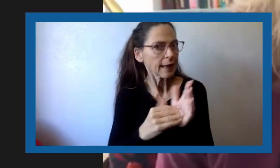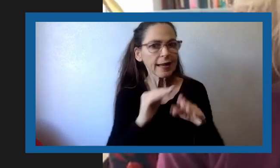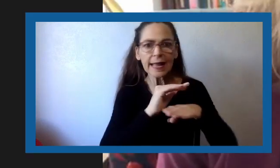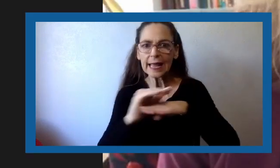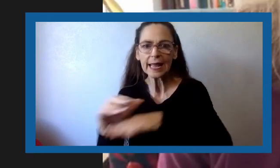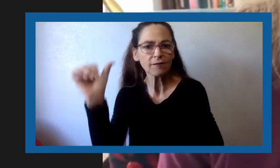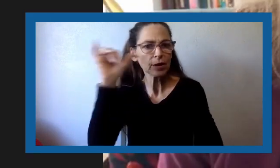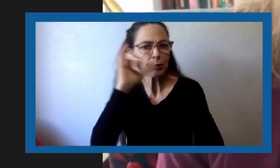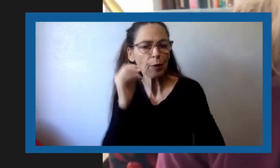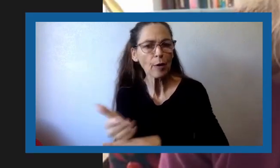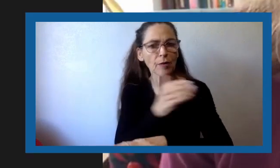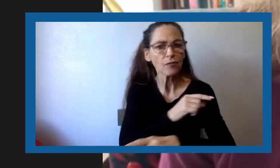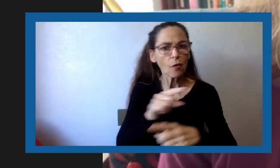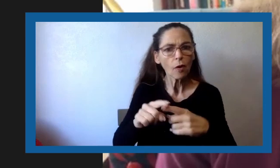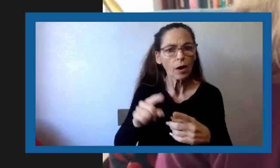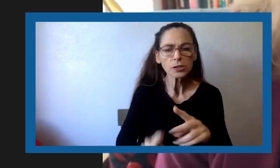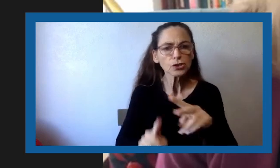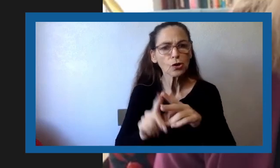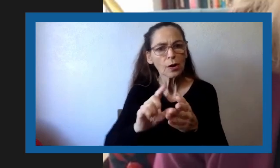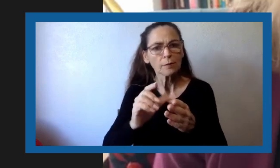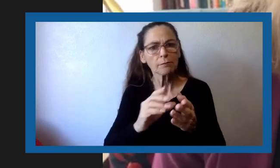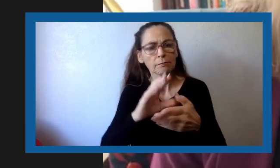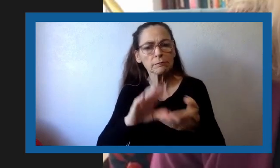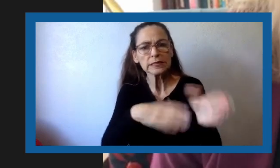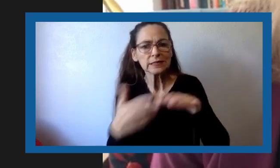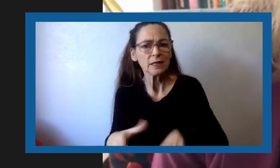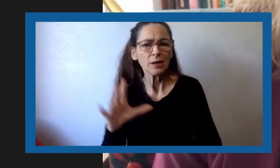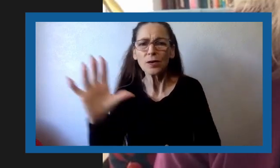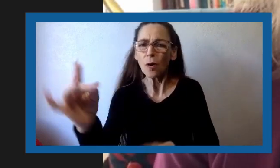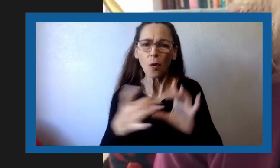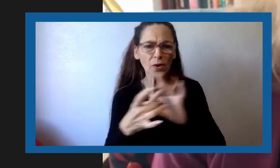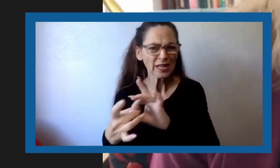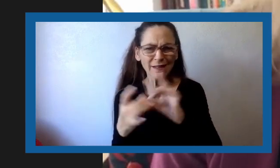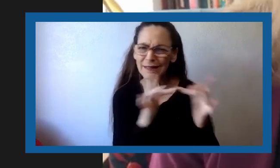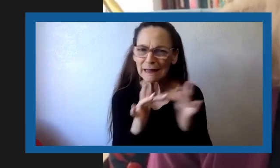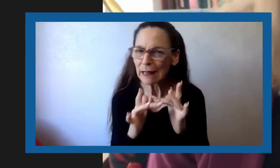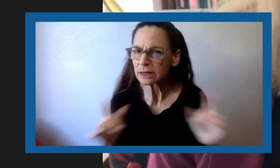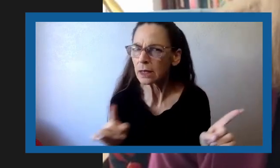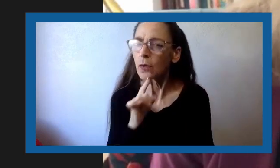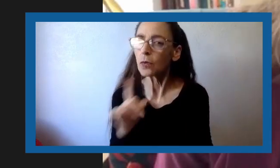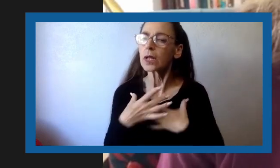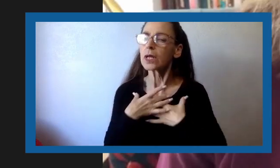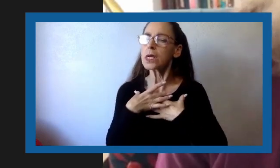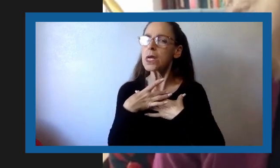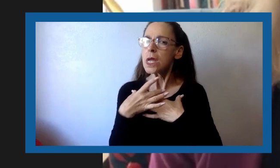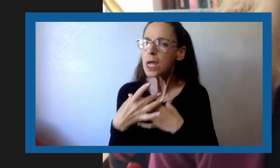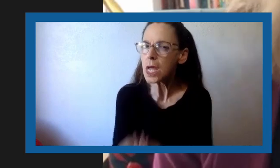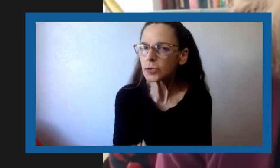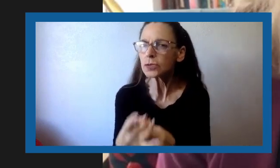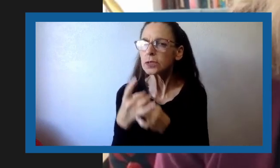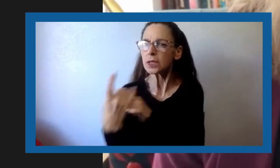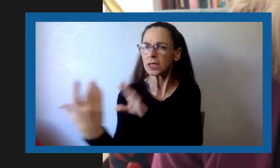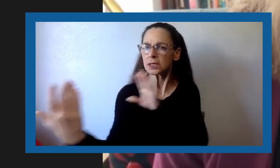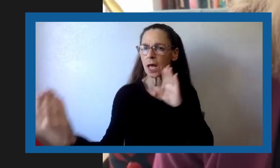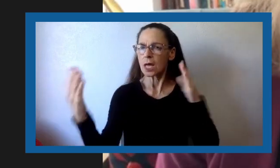before. And so I started saying, not saying that there was any connection, but just saying that it's really interesting how these cases